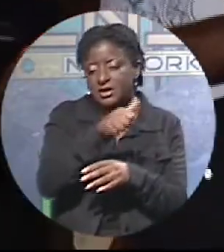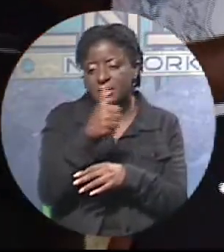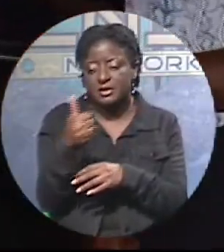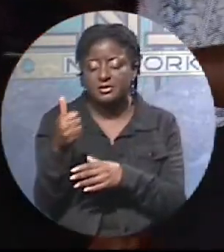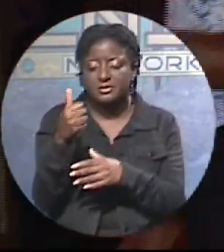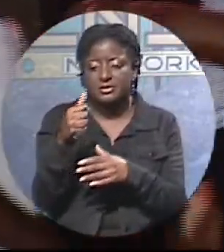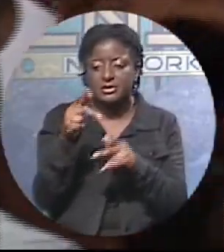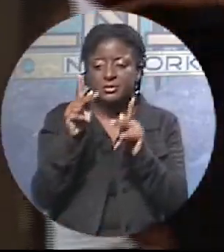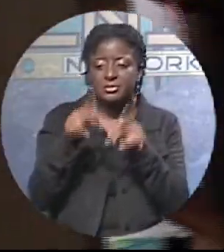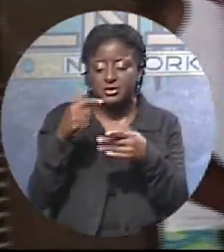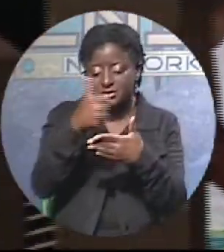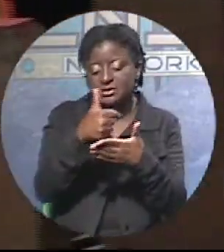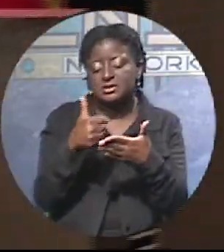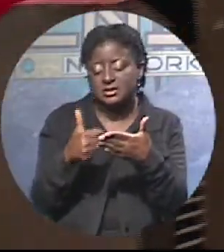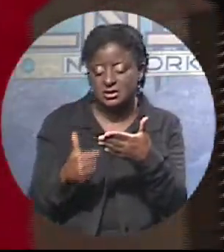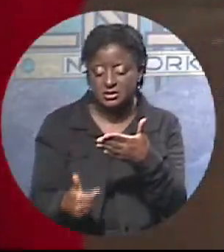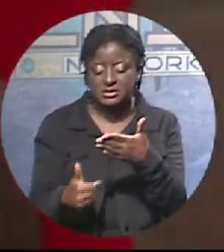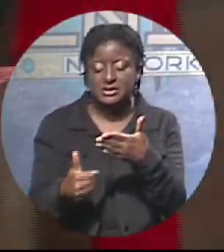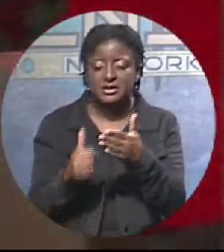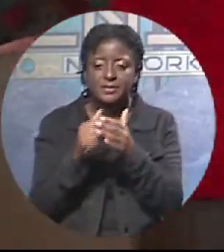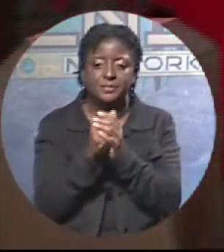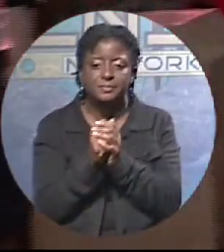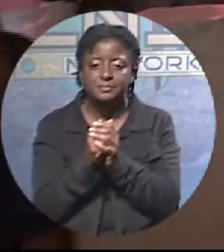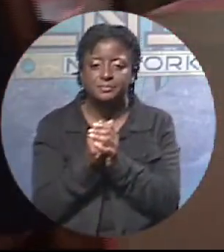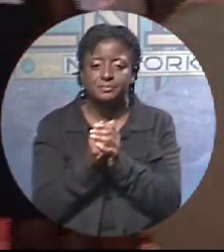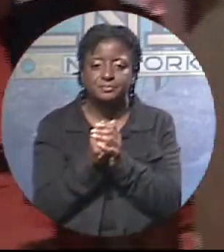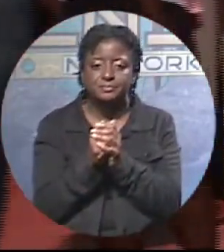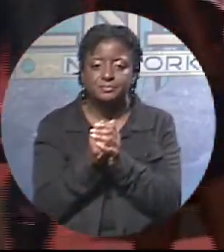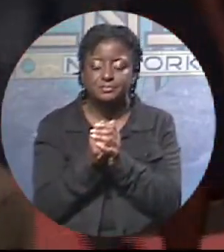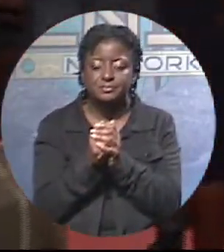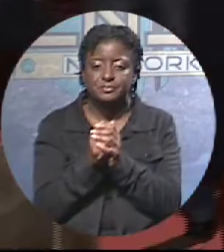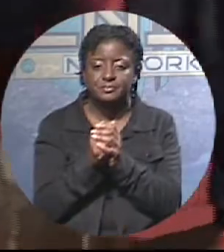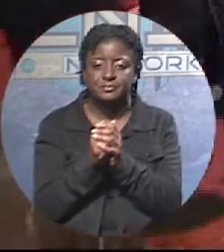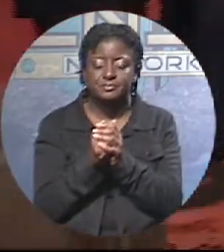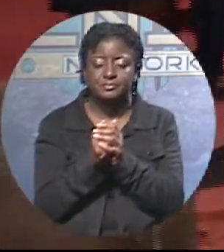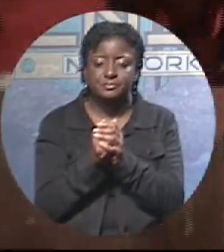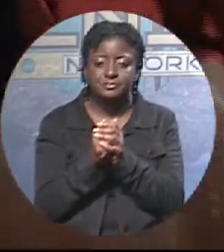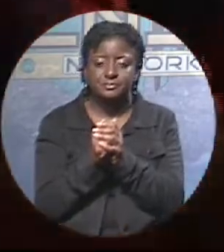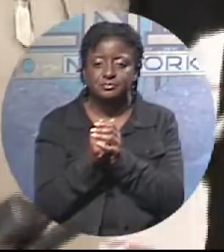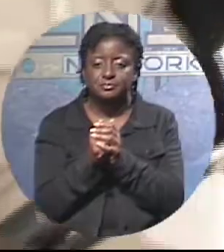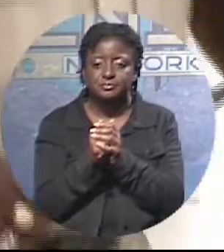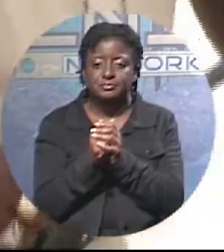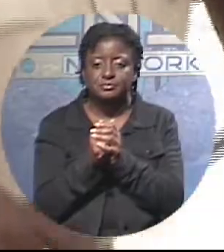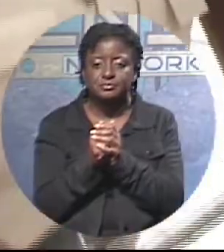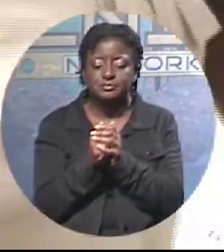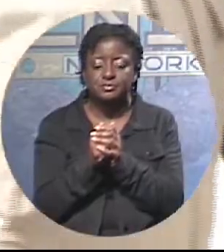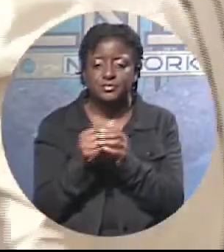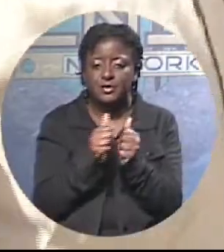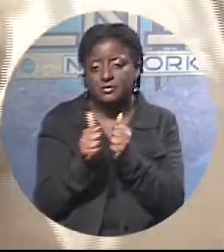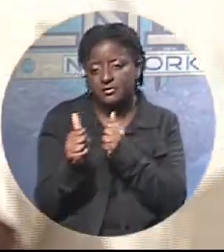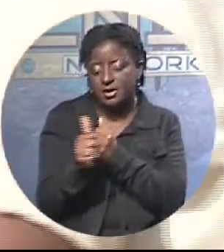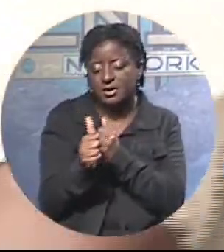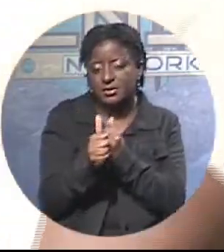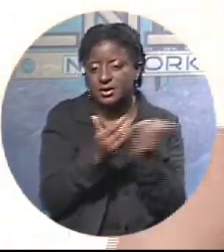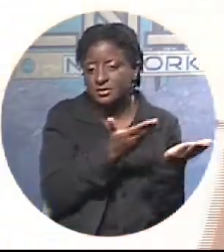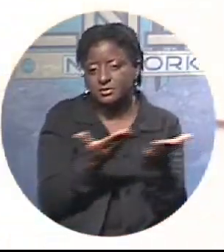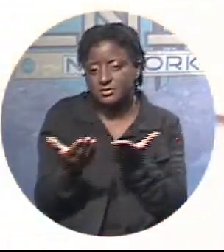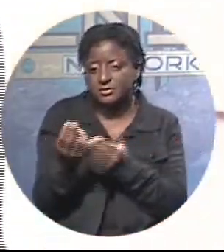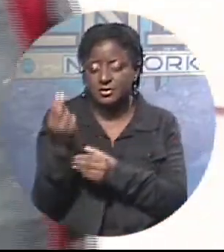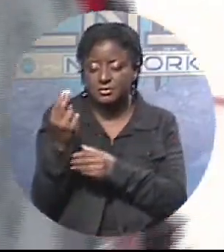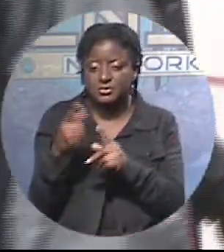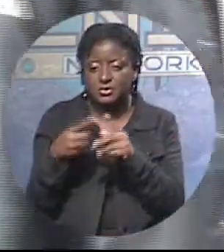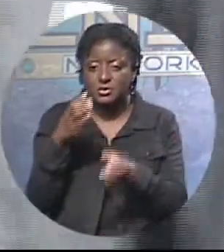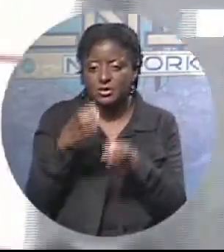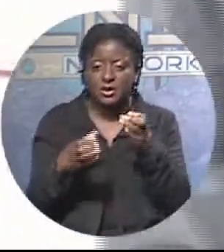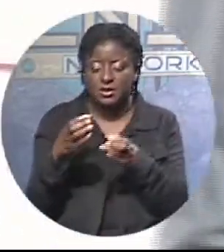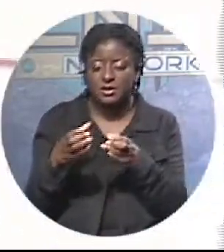Janet Davis, Chino Davis, Jermaine Pratt, John Davis, and Benjamin DeMerritt. Following the arraignment, the Chief Magistrate